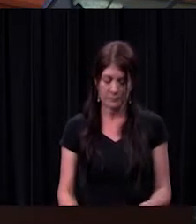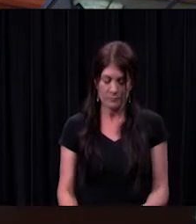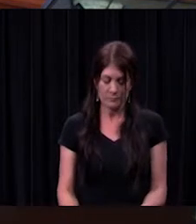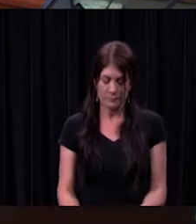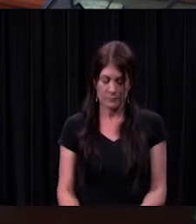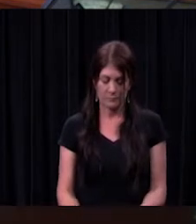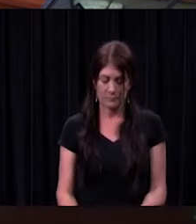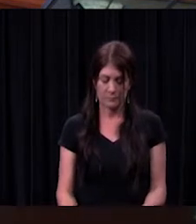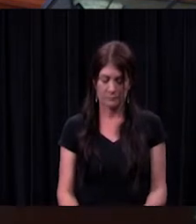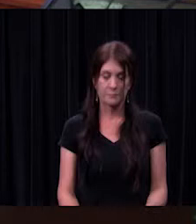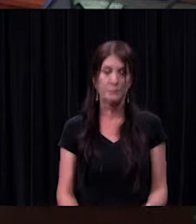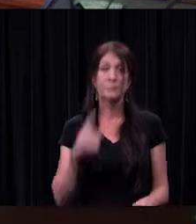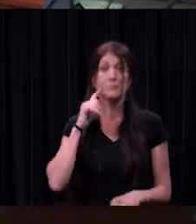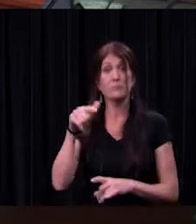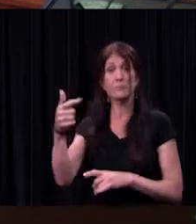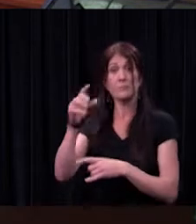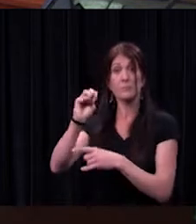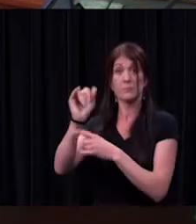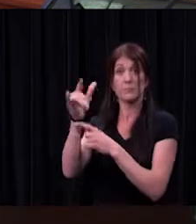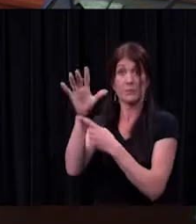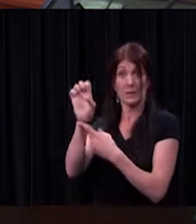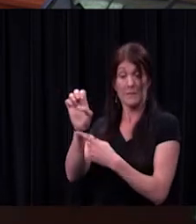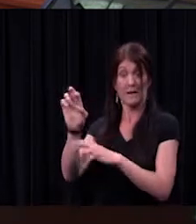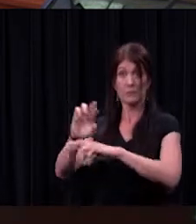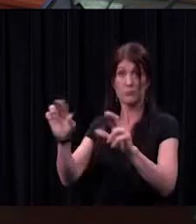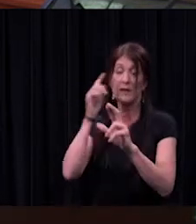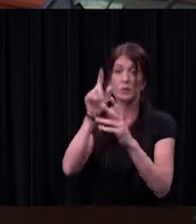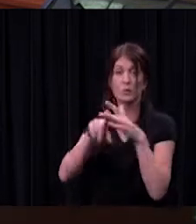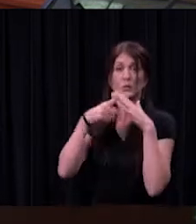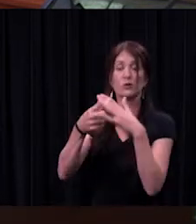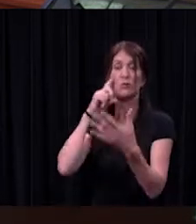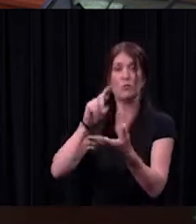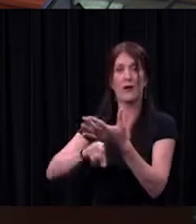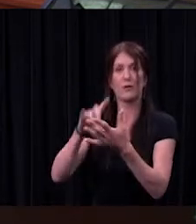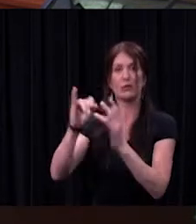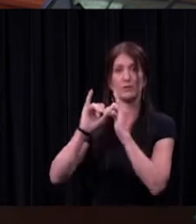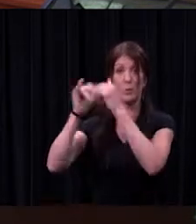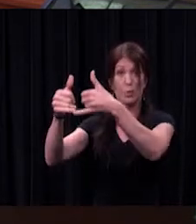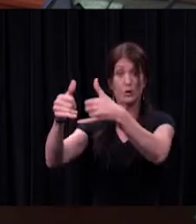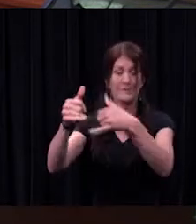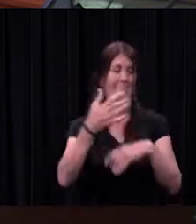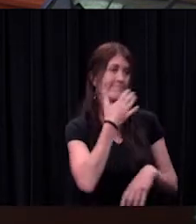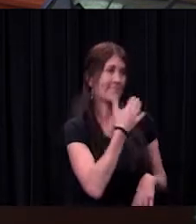All right, Maggie, come up for the recognitions and awards. Thank you.